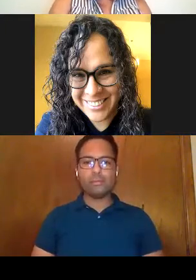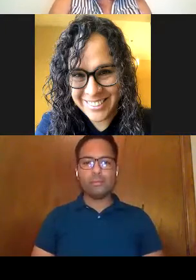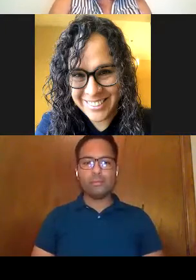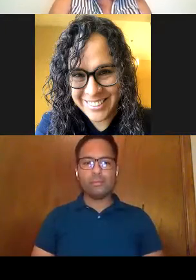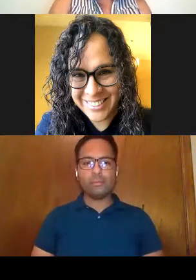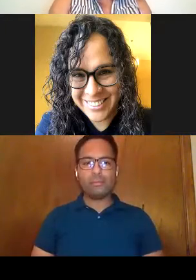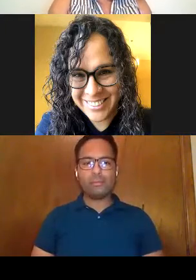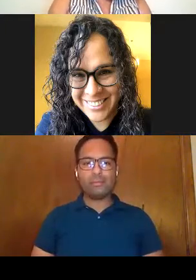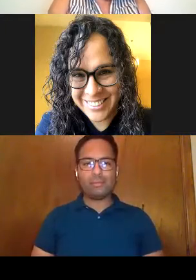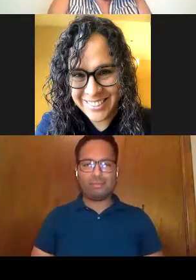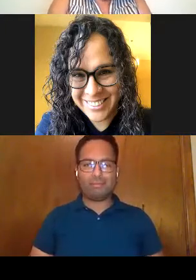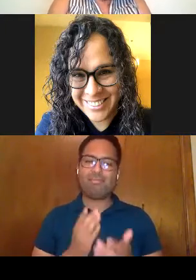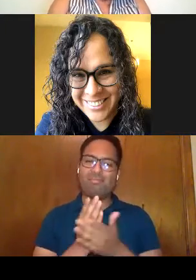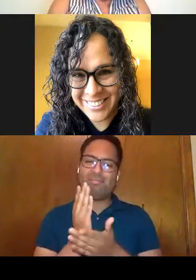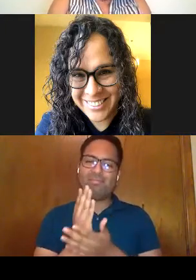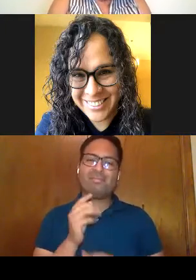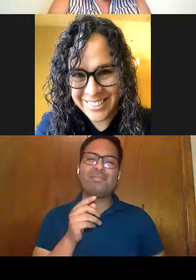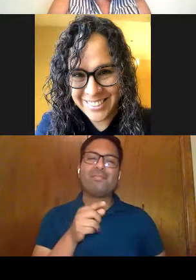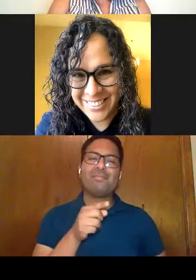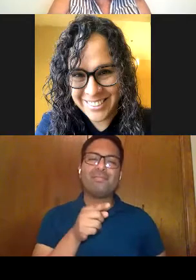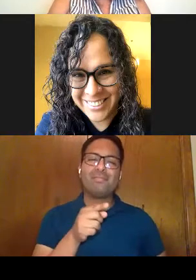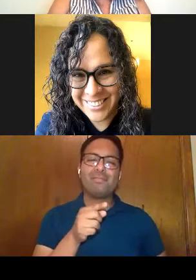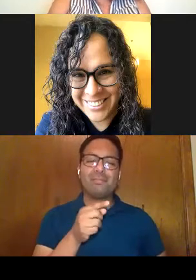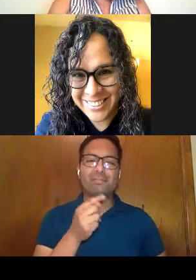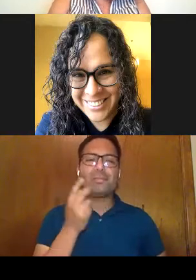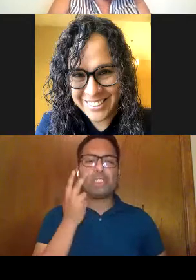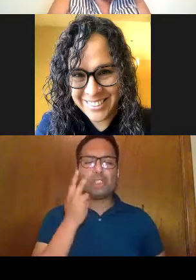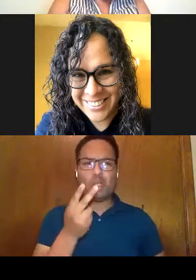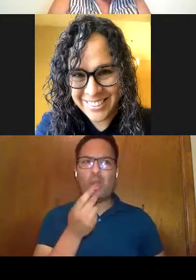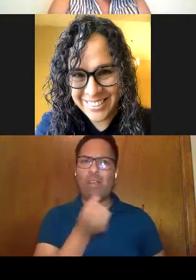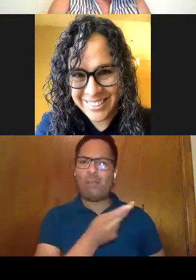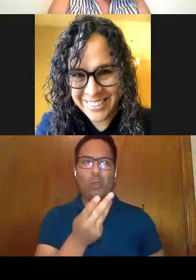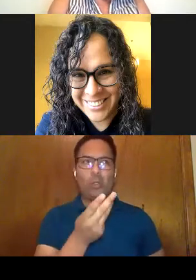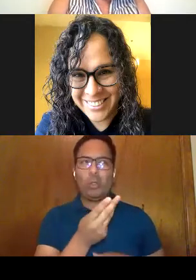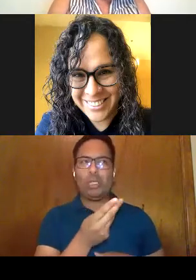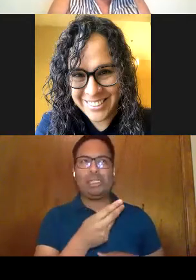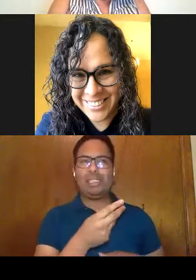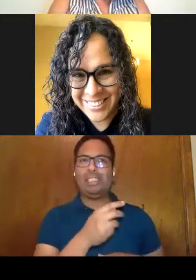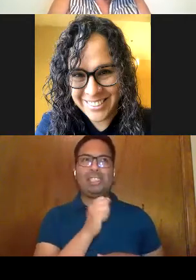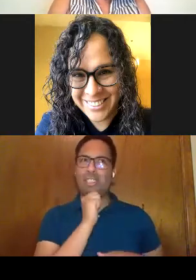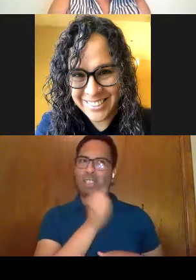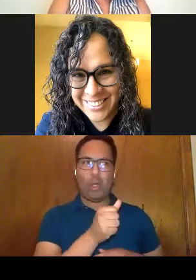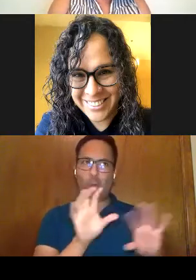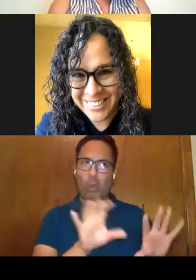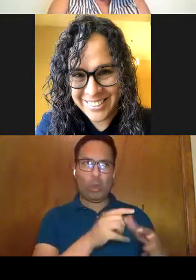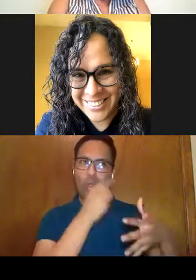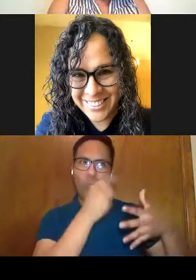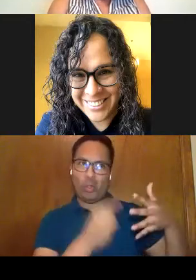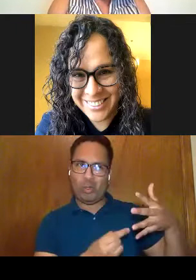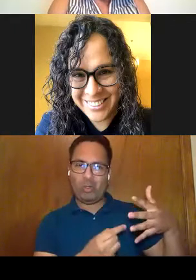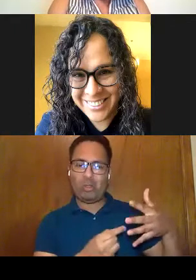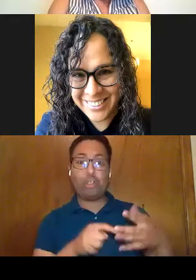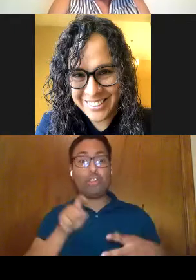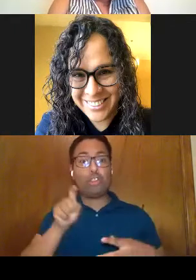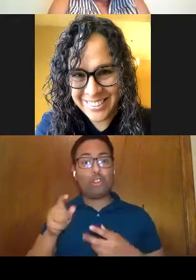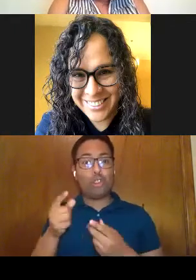All right, so we saw a number of things not to do, right? So what we should do is have a snack or